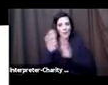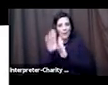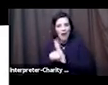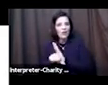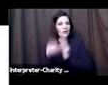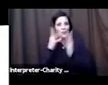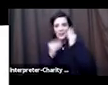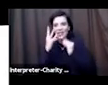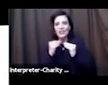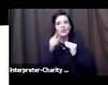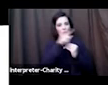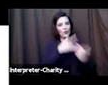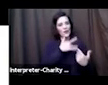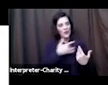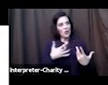be a part of that process.